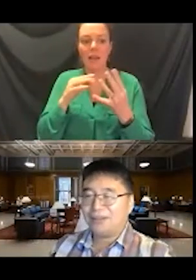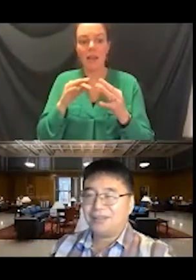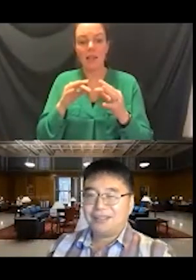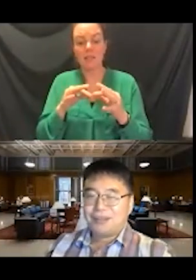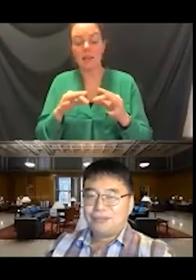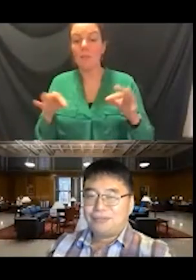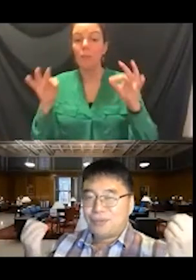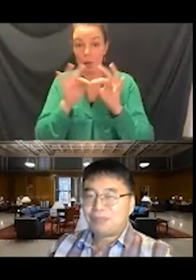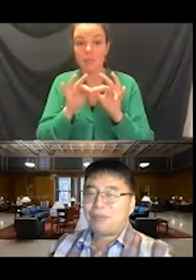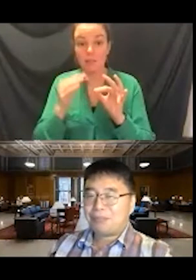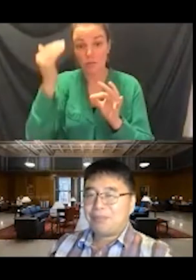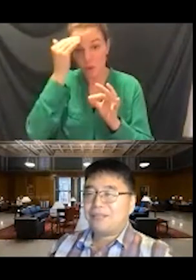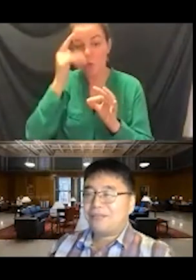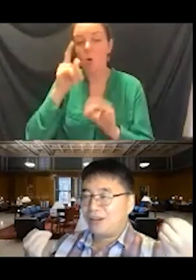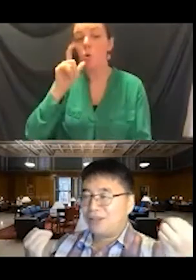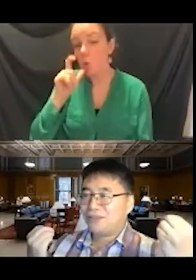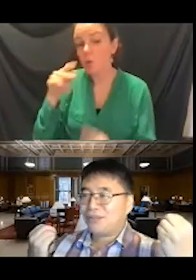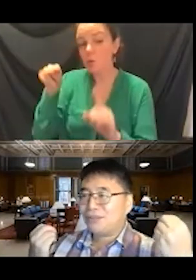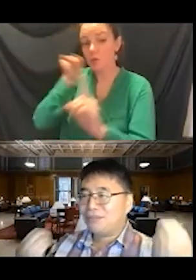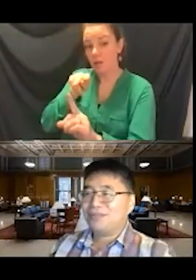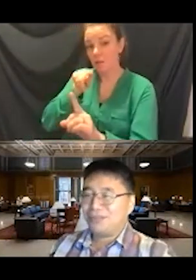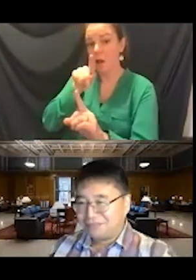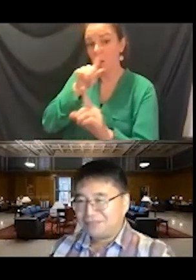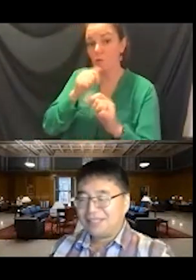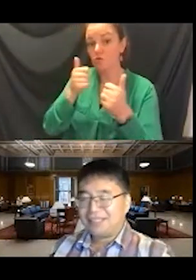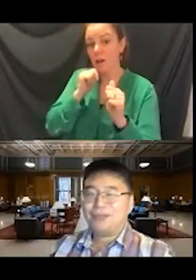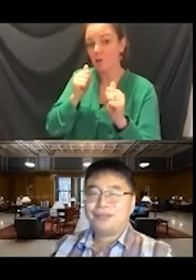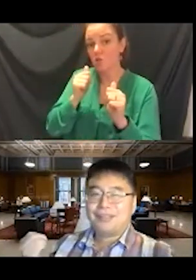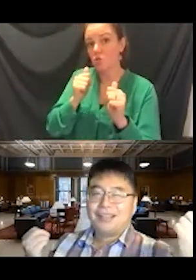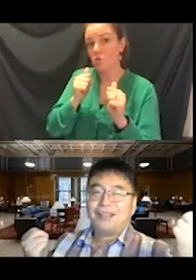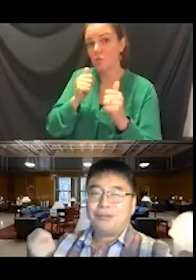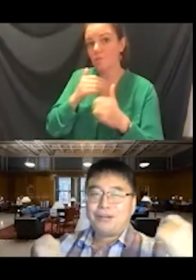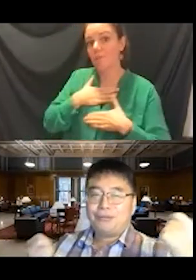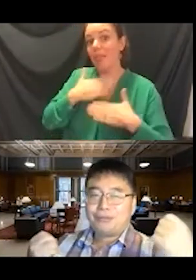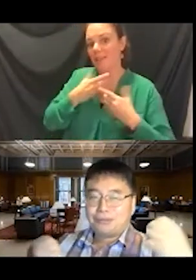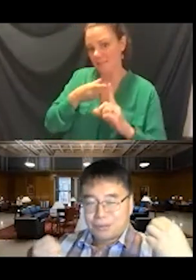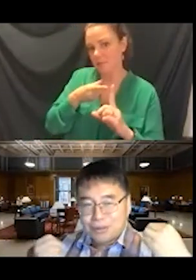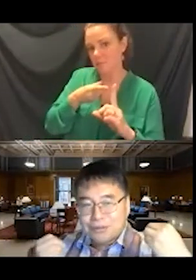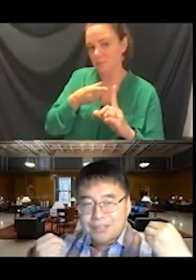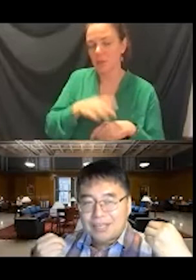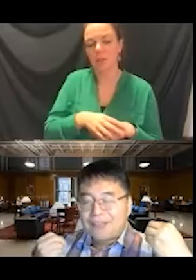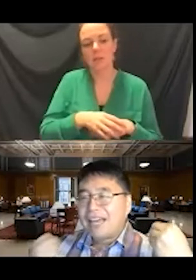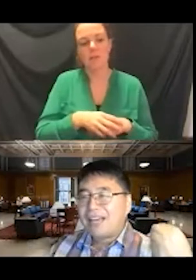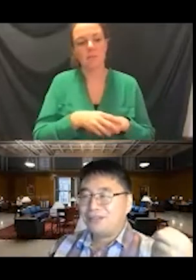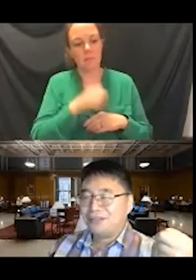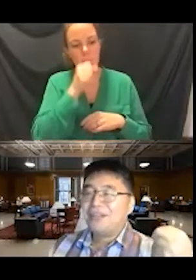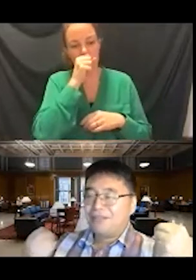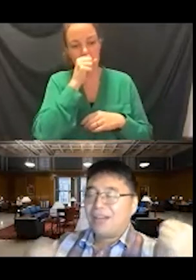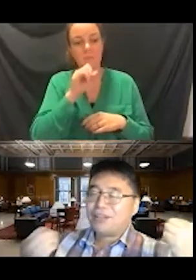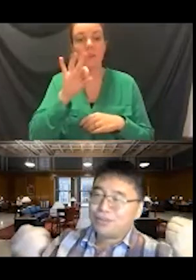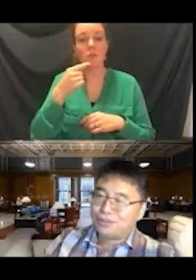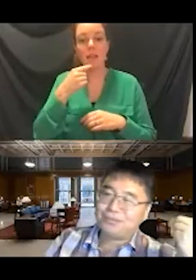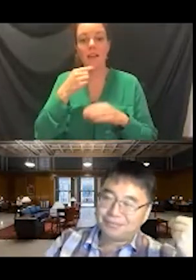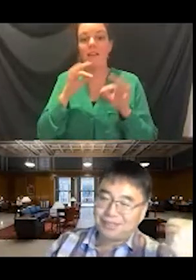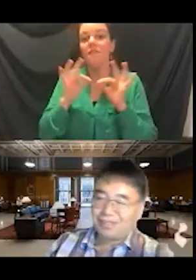from the very get-go, whose perspective are you trying to appeal to, right? And who's, you know, how do you, so when you say